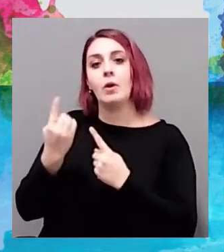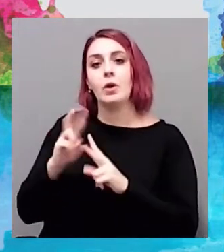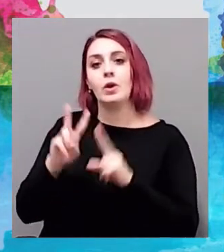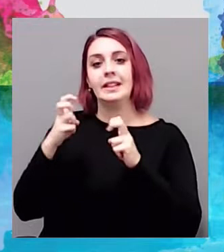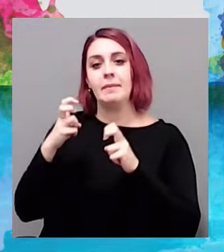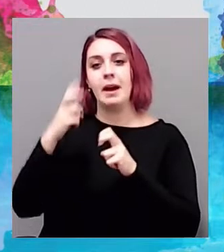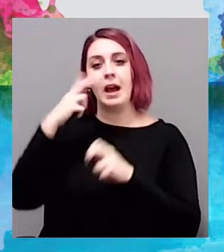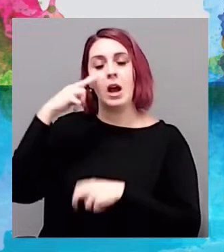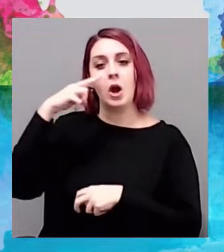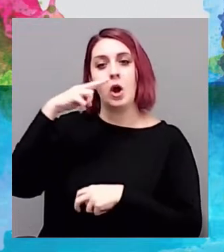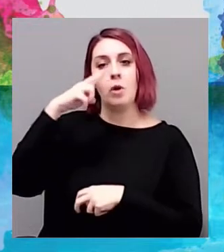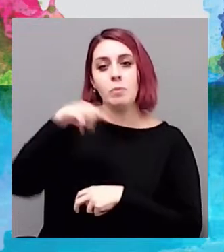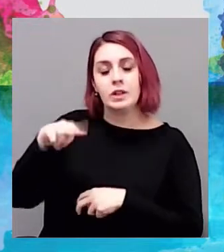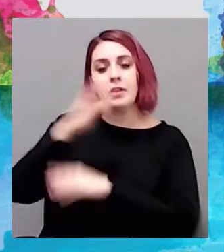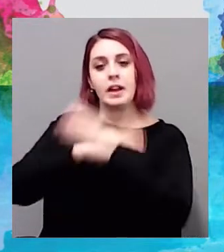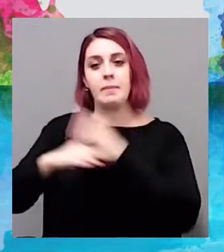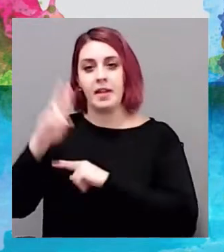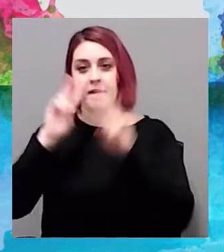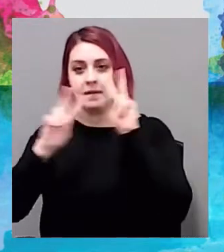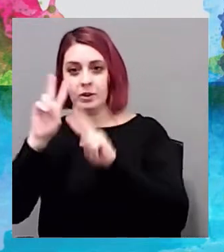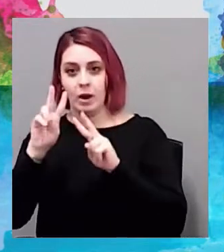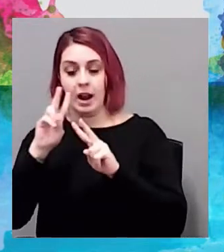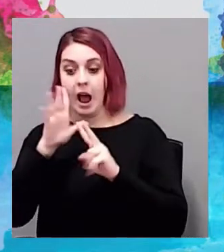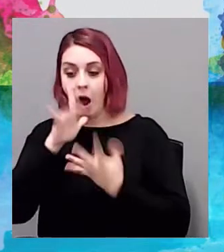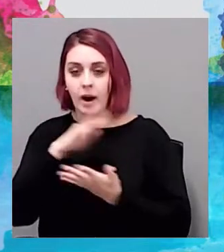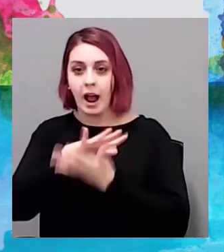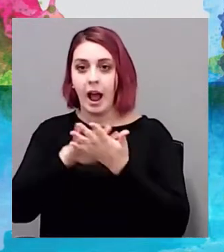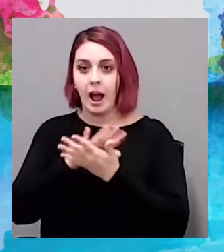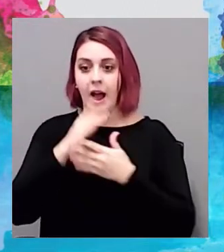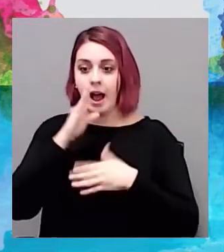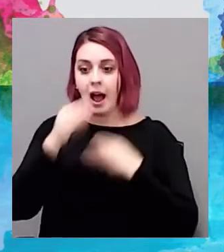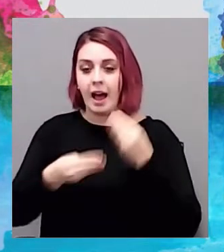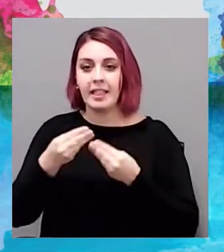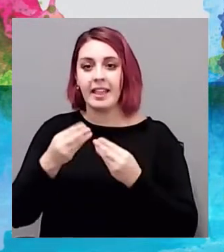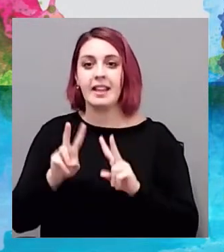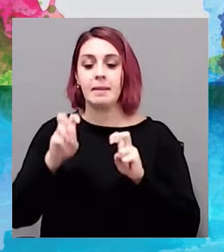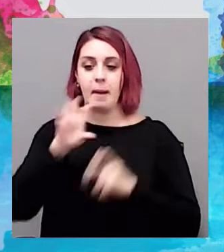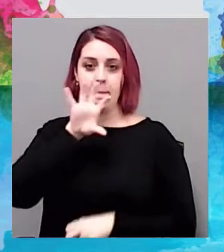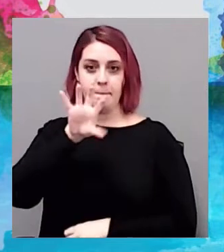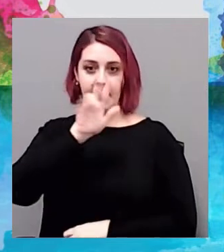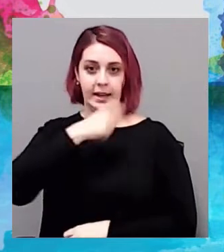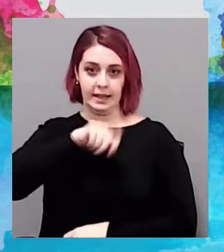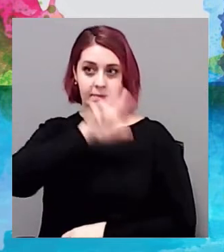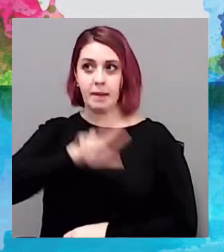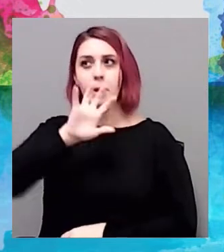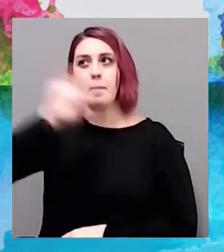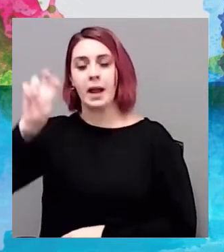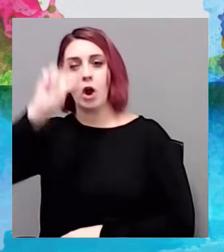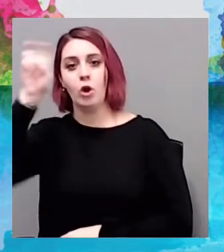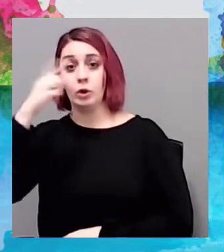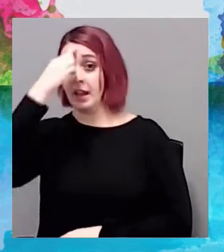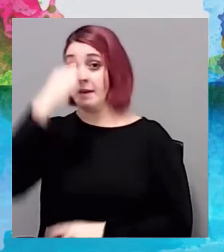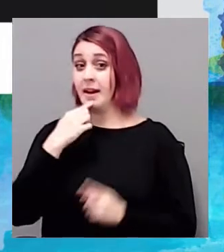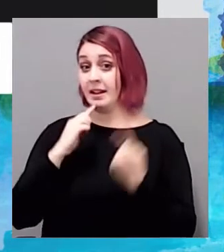examples of museums for people with visual disabilities and what we're doing, especially in Spain, but in others as well. And the